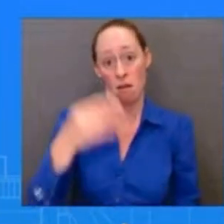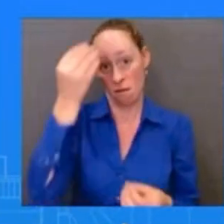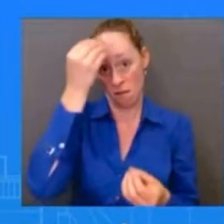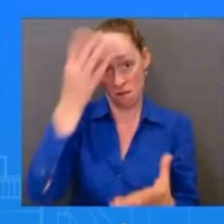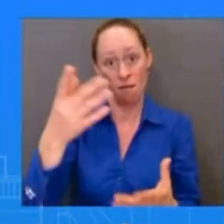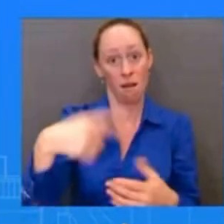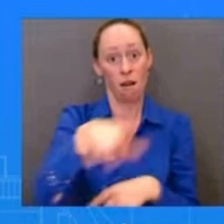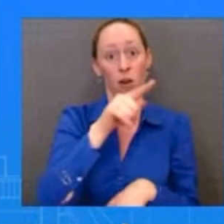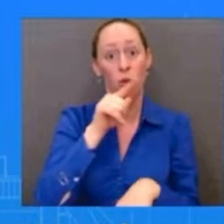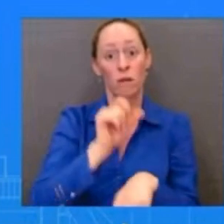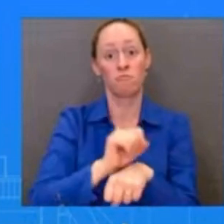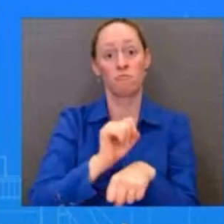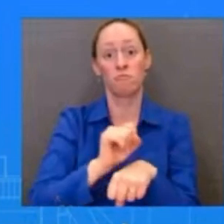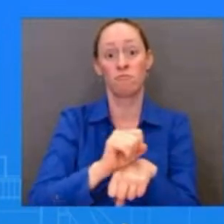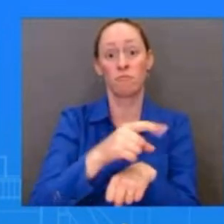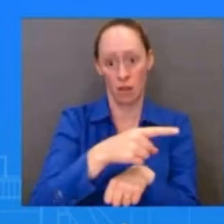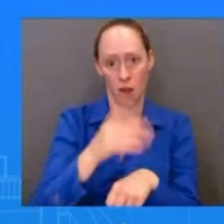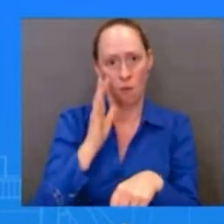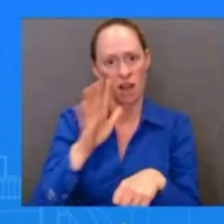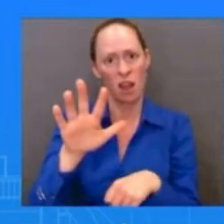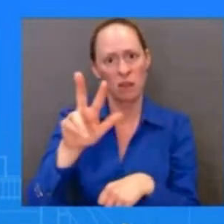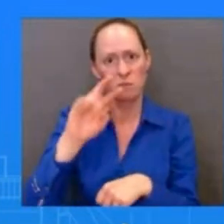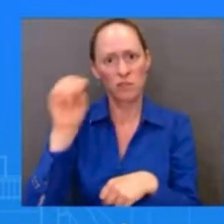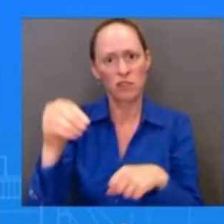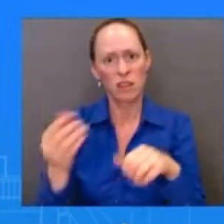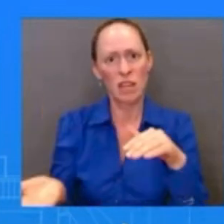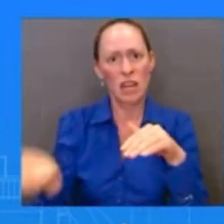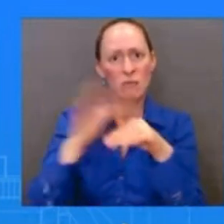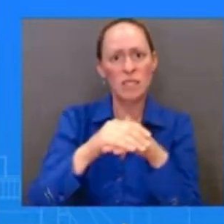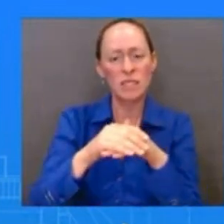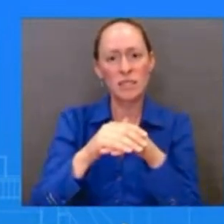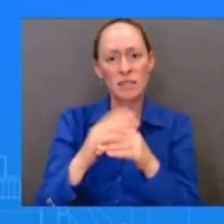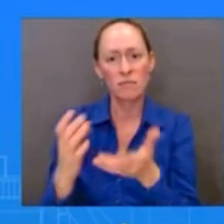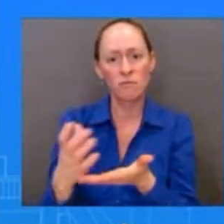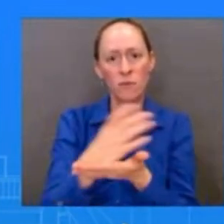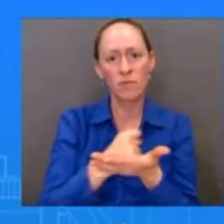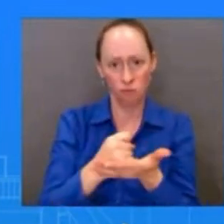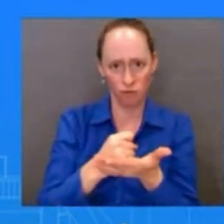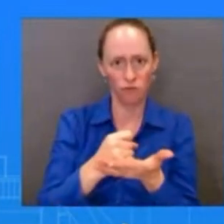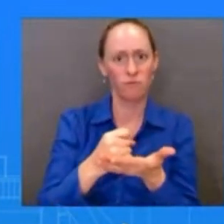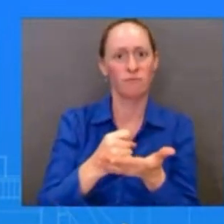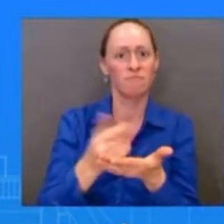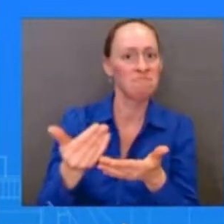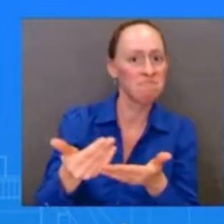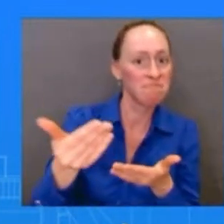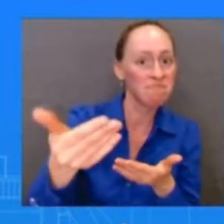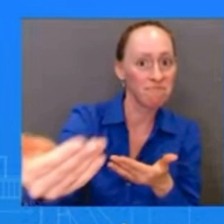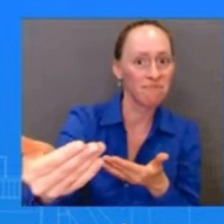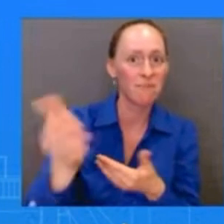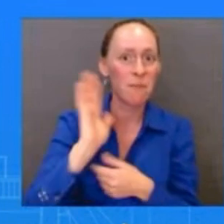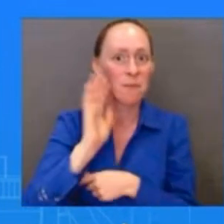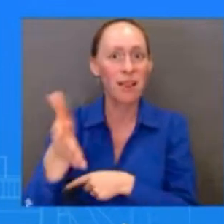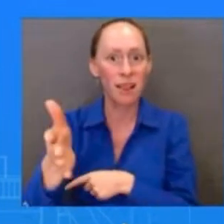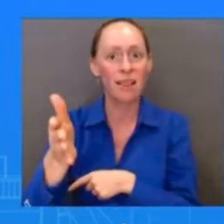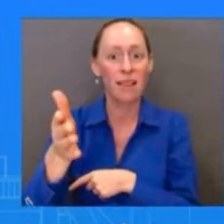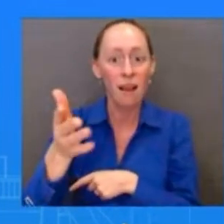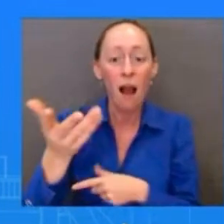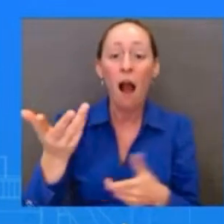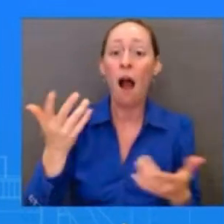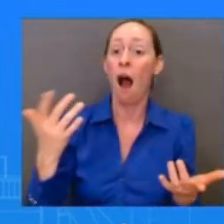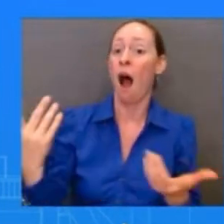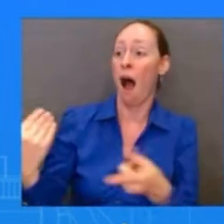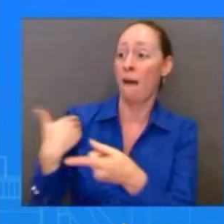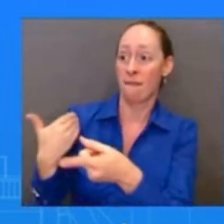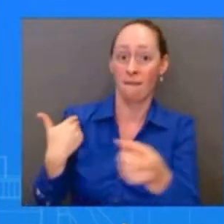administration's progress, strengthening America's ports and supply chains. Thanks in part to the work of the president's supply